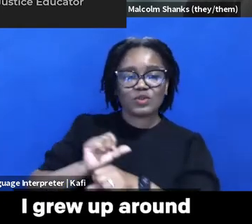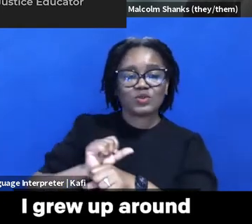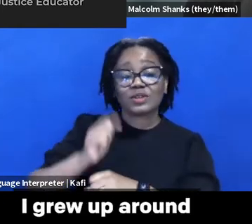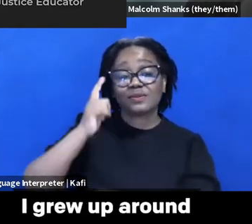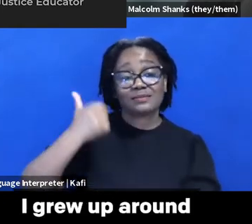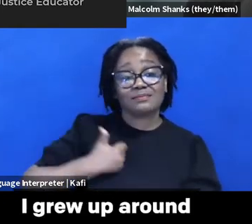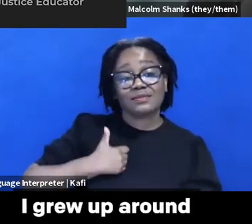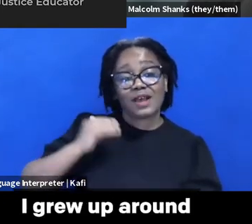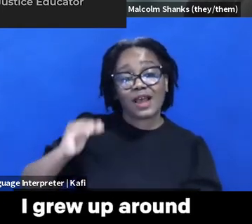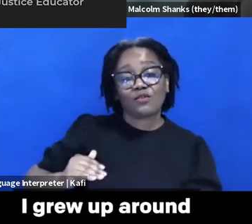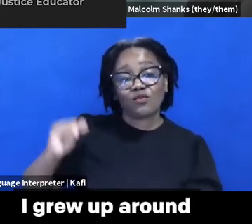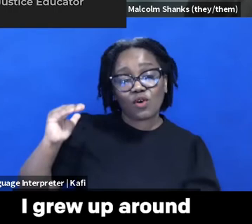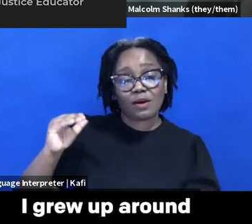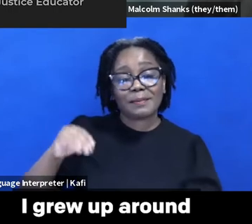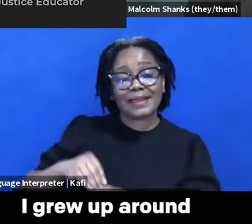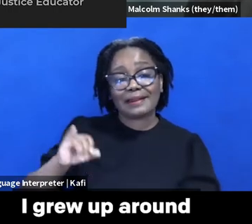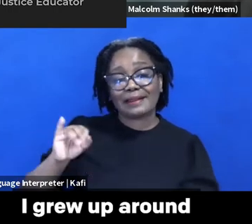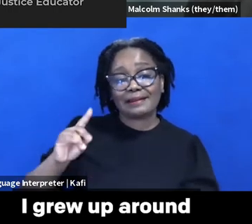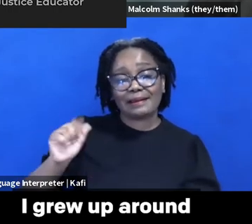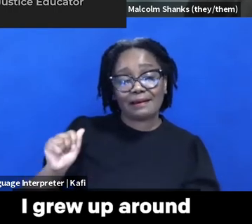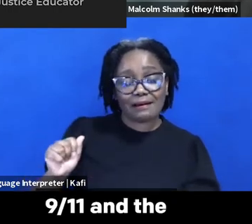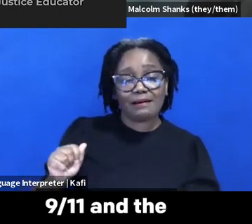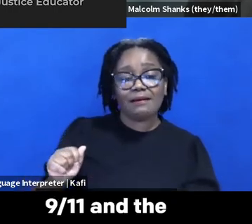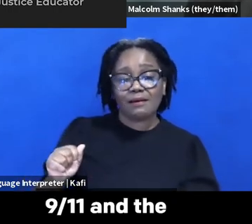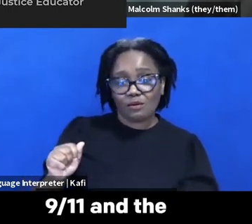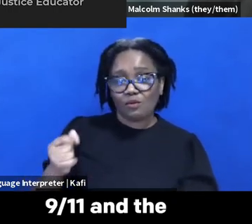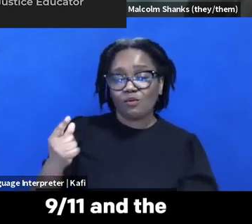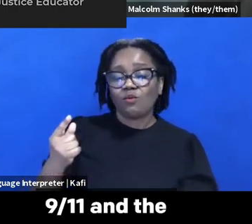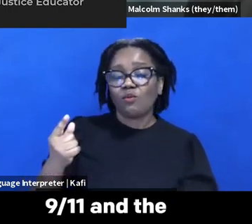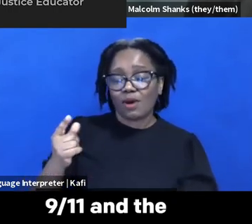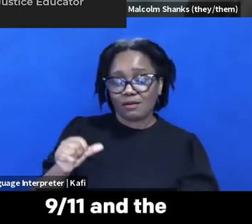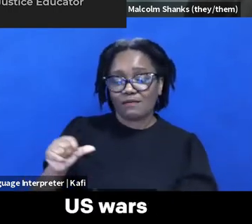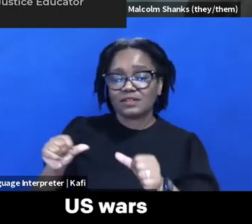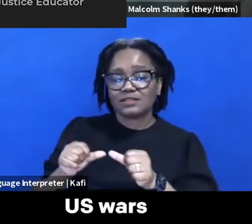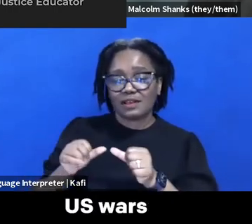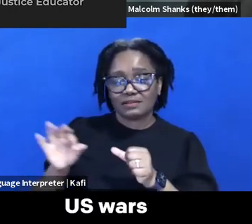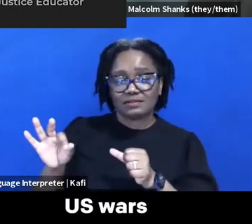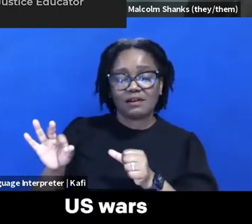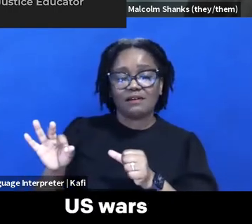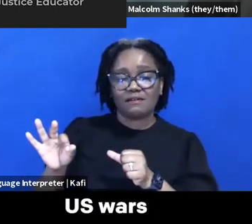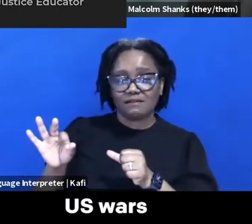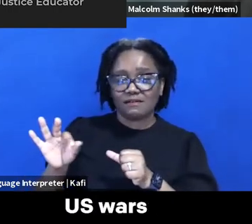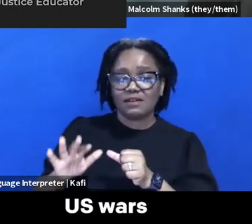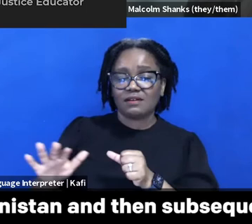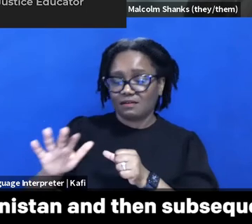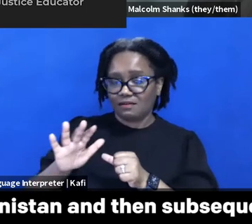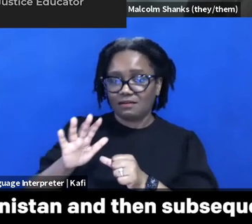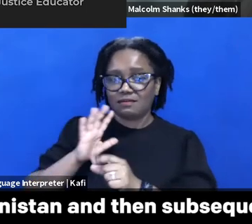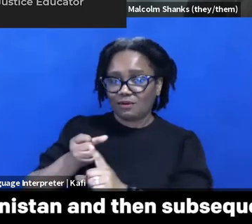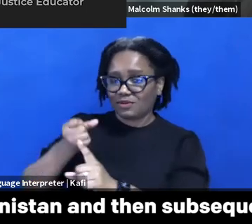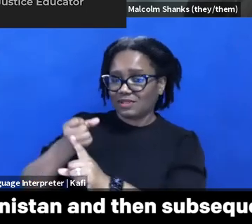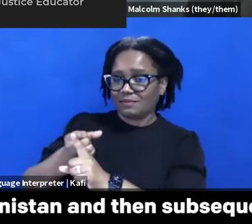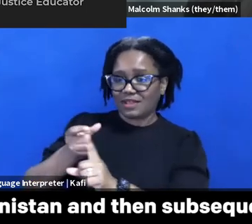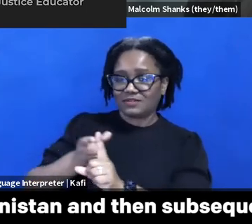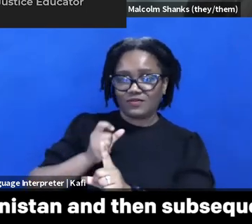US empire. I grew up, around 9/11 and the US